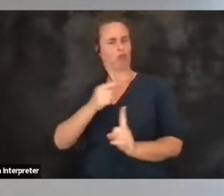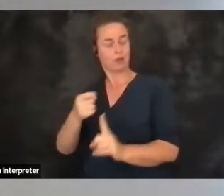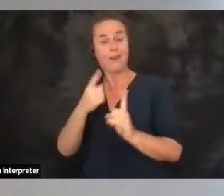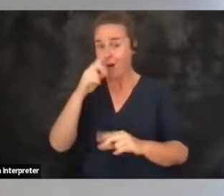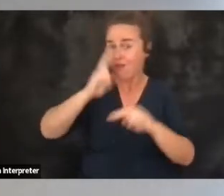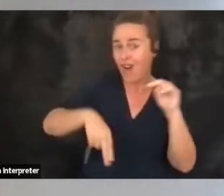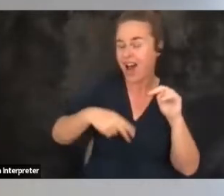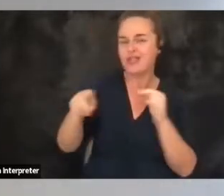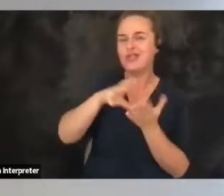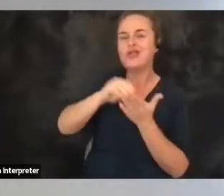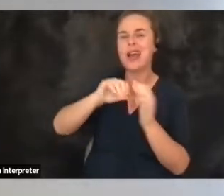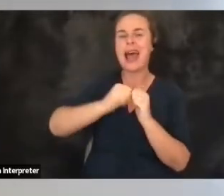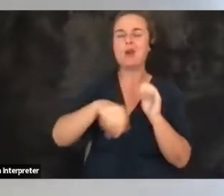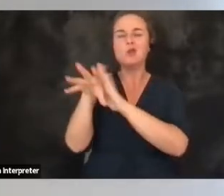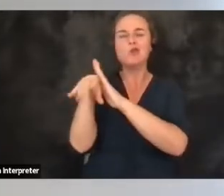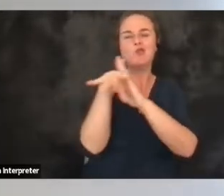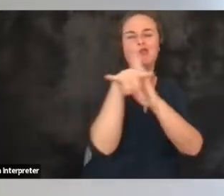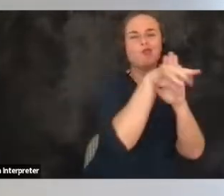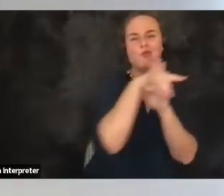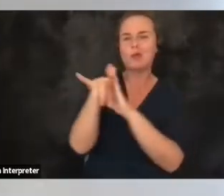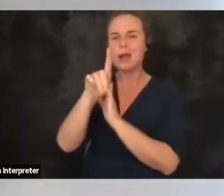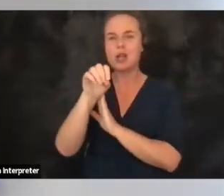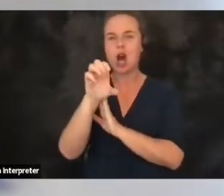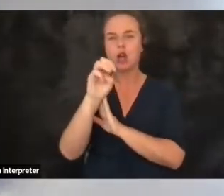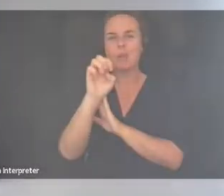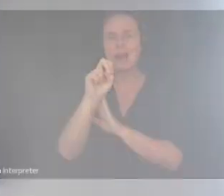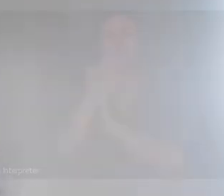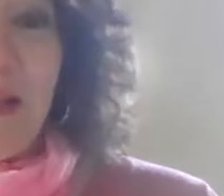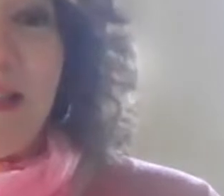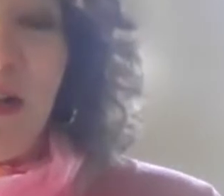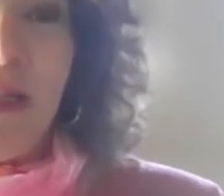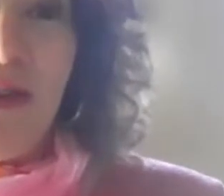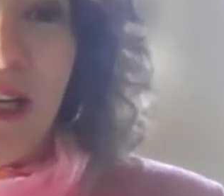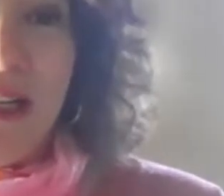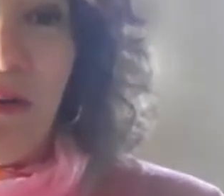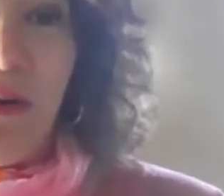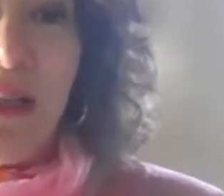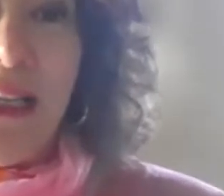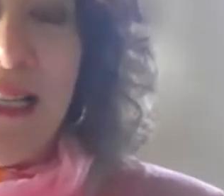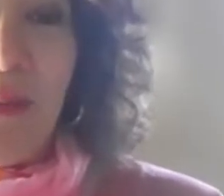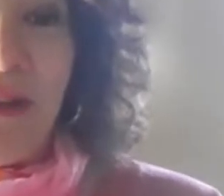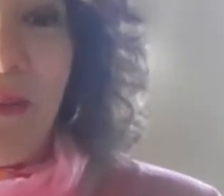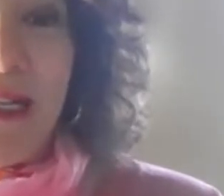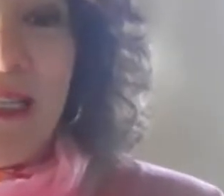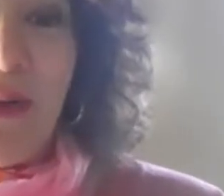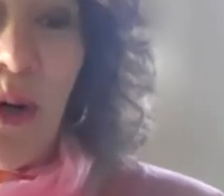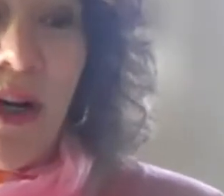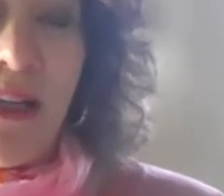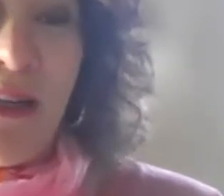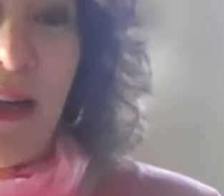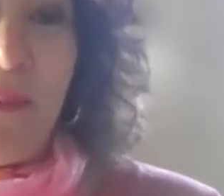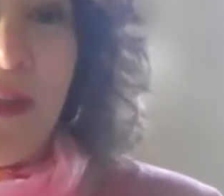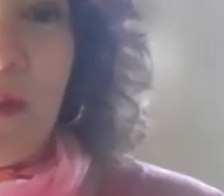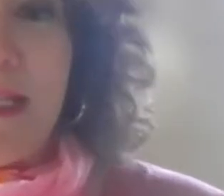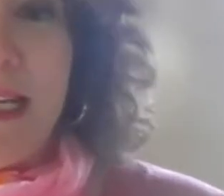documentary filmmaking. I'm really grateful to have Krista join us today. It's been such a pleasure to get to know her over the last couple of months and work